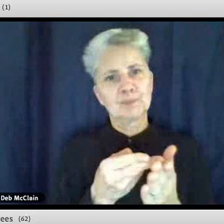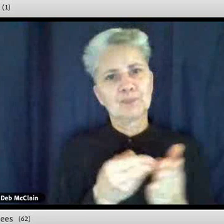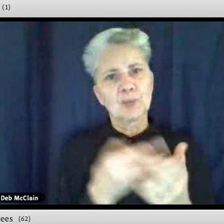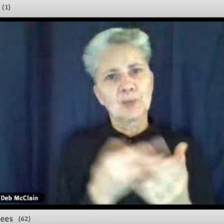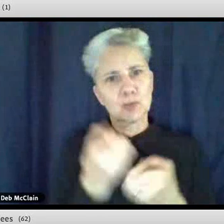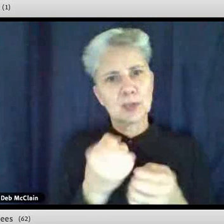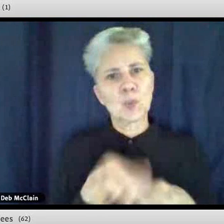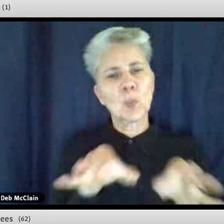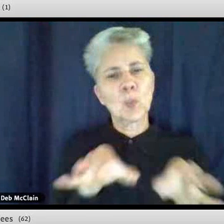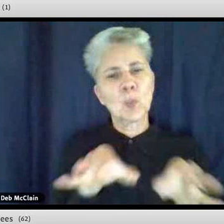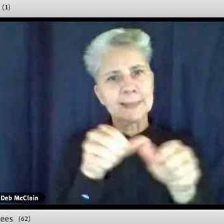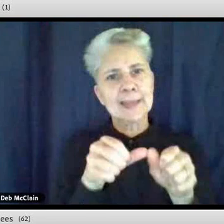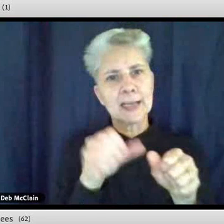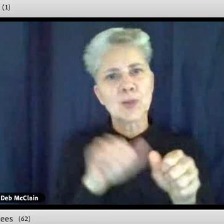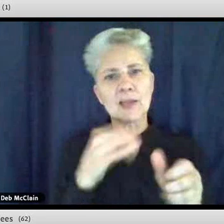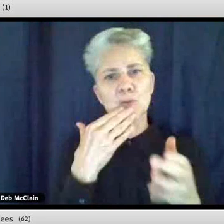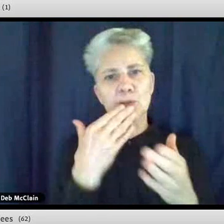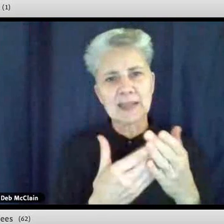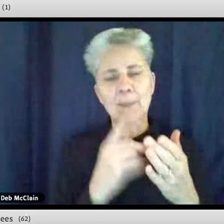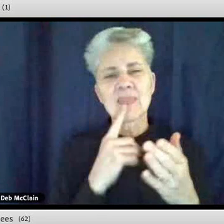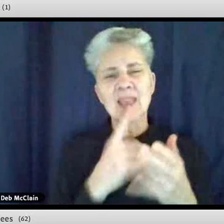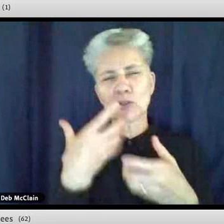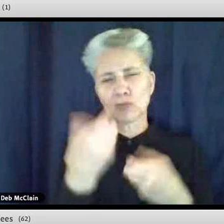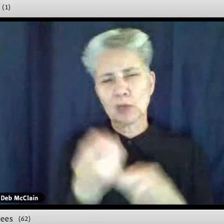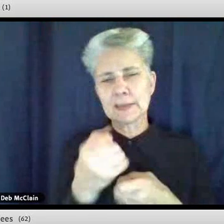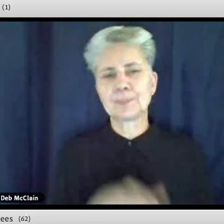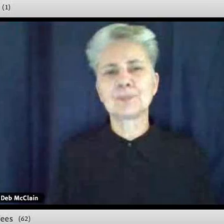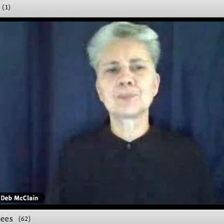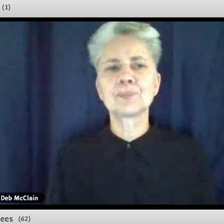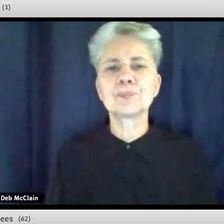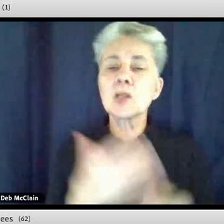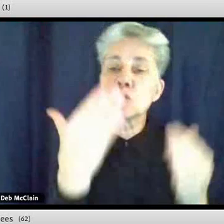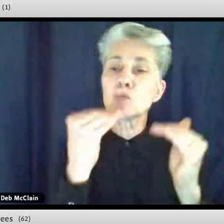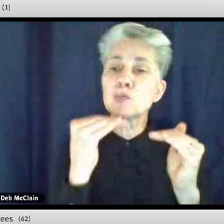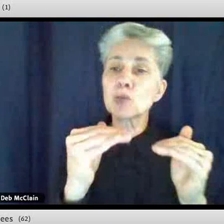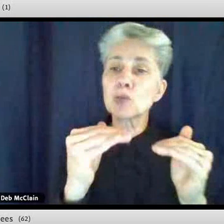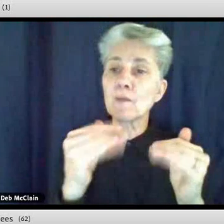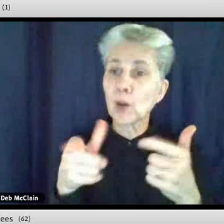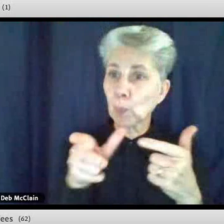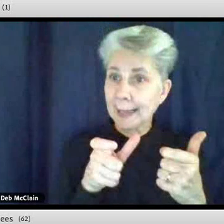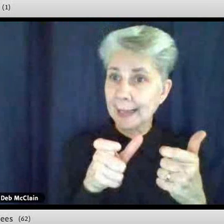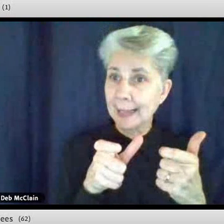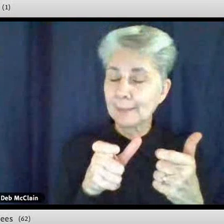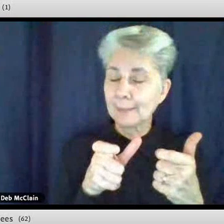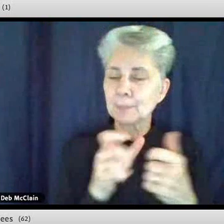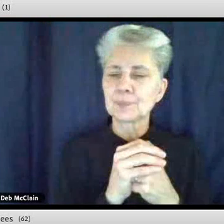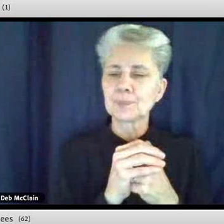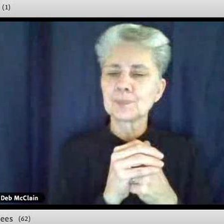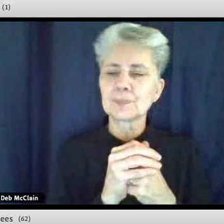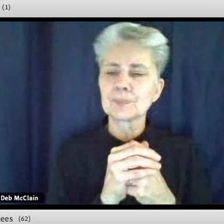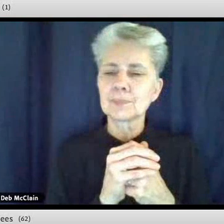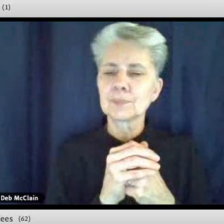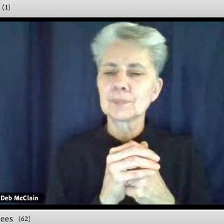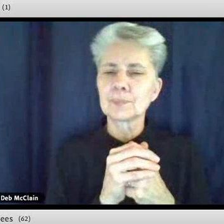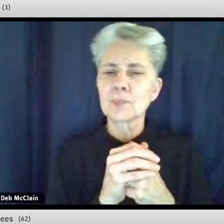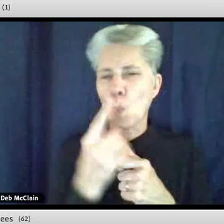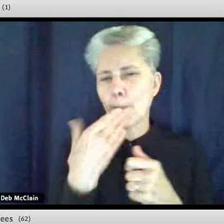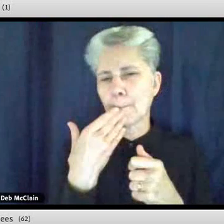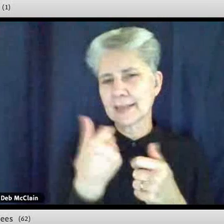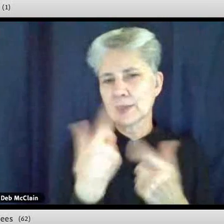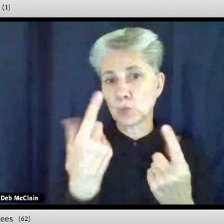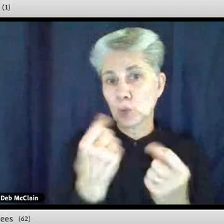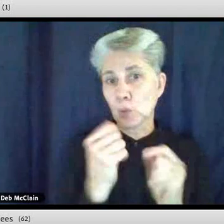crazy, right? They're actually linking to the credible sites. So those are some of the sites that are kind of trusted. So